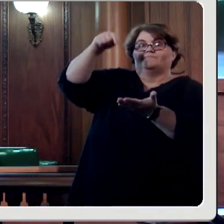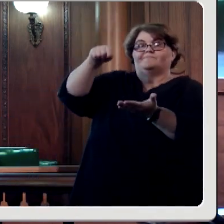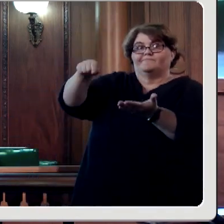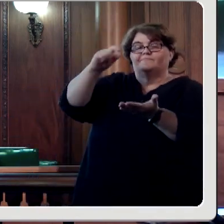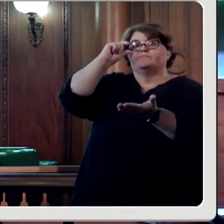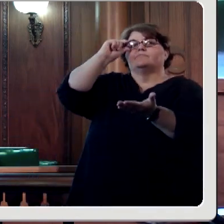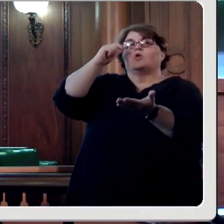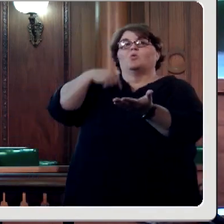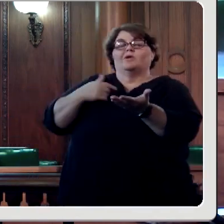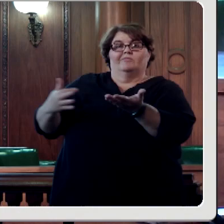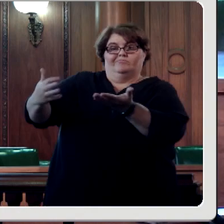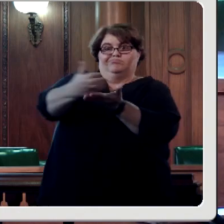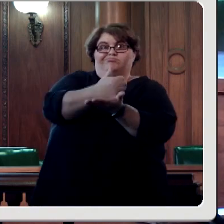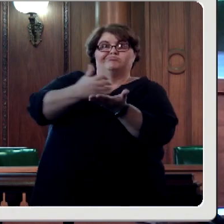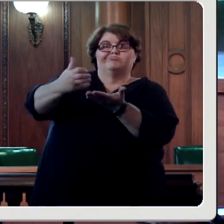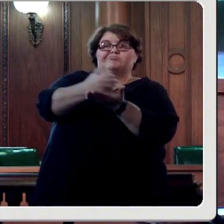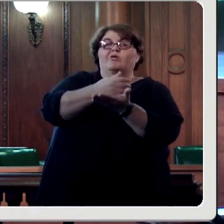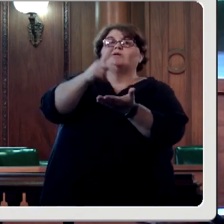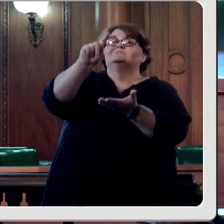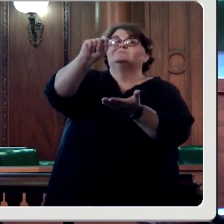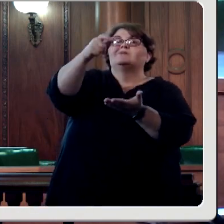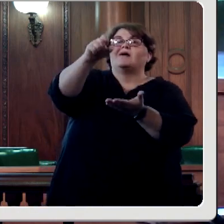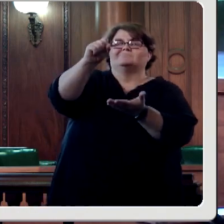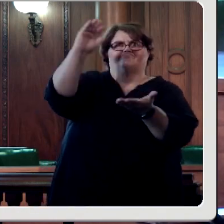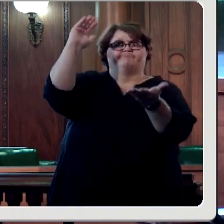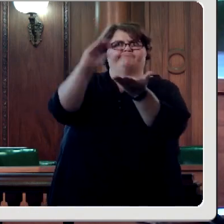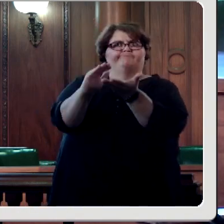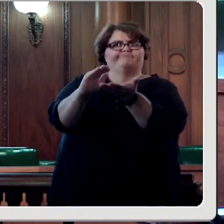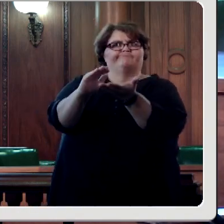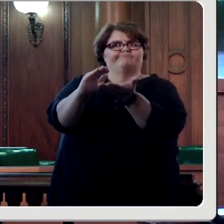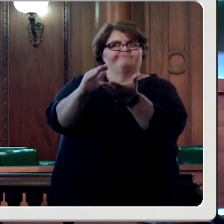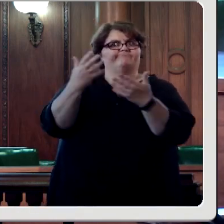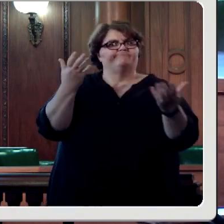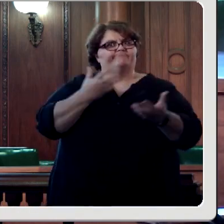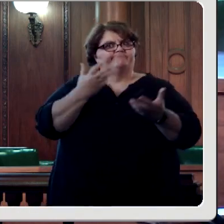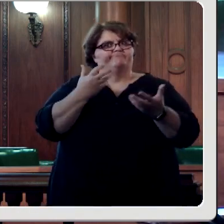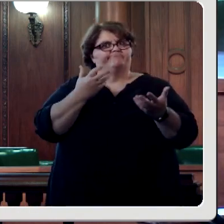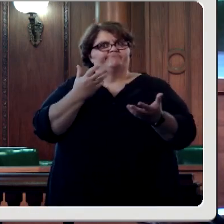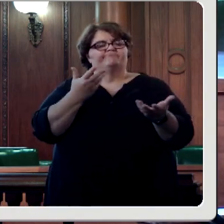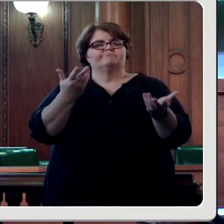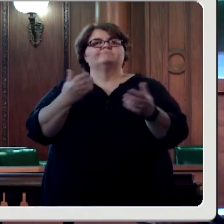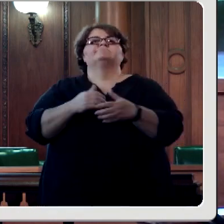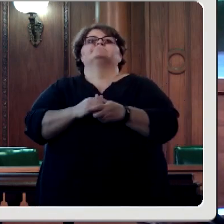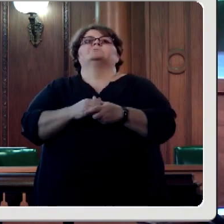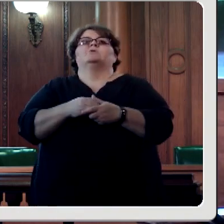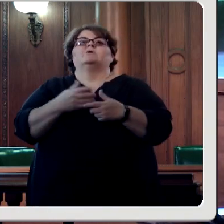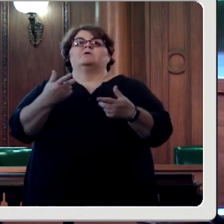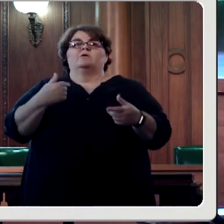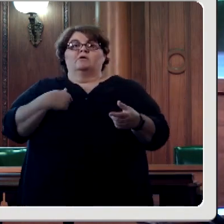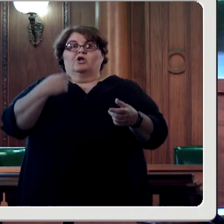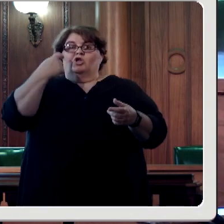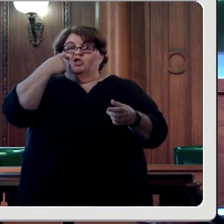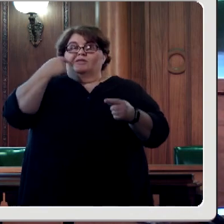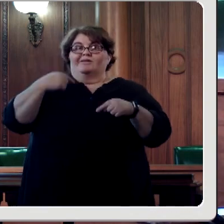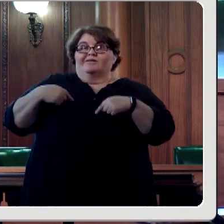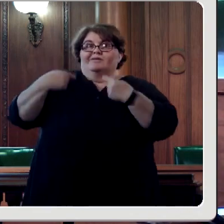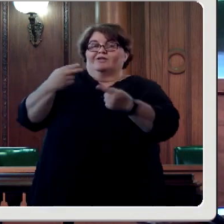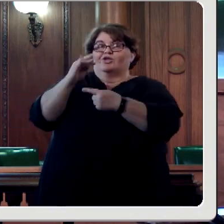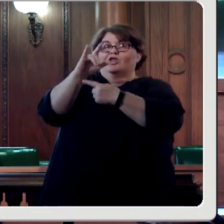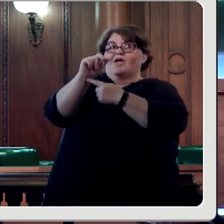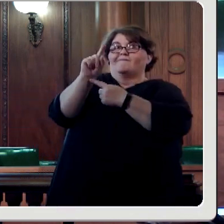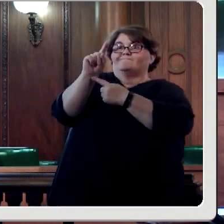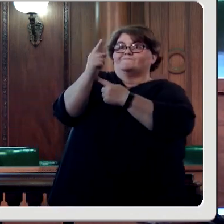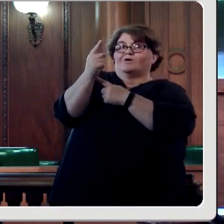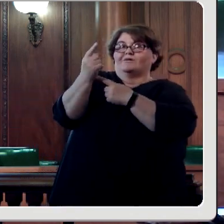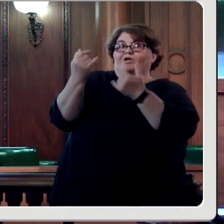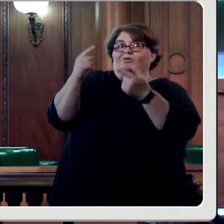We're down $1.15 million in FY21 lost revenue in our budget. We've knocked the deficit down